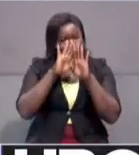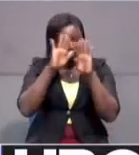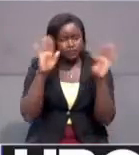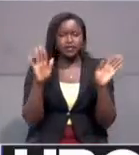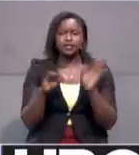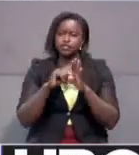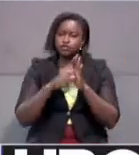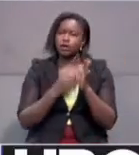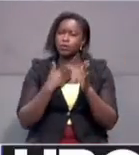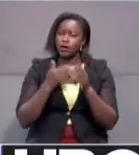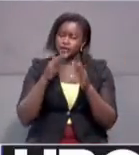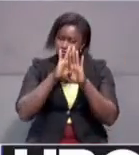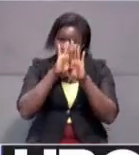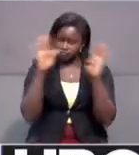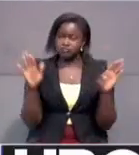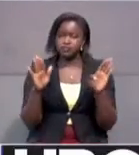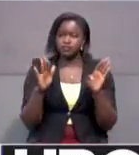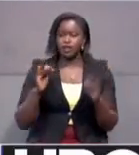Madam Speaker,